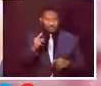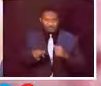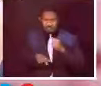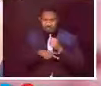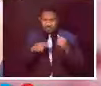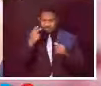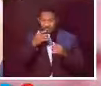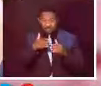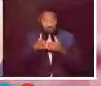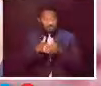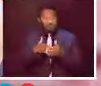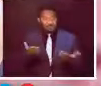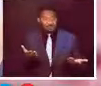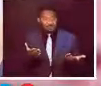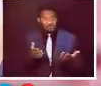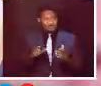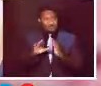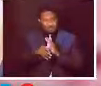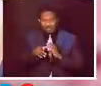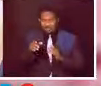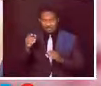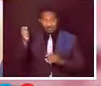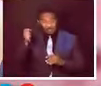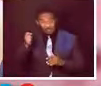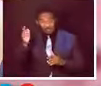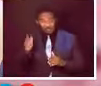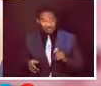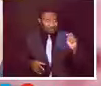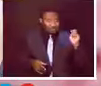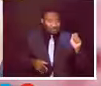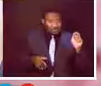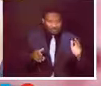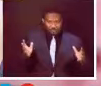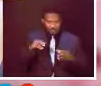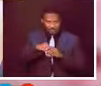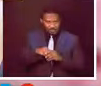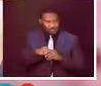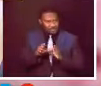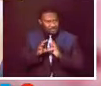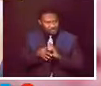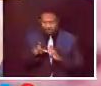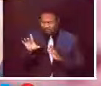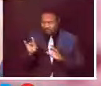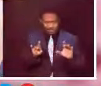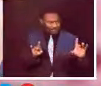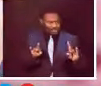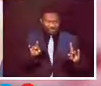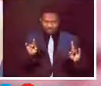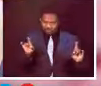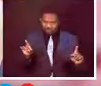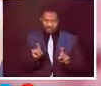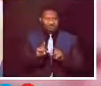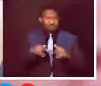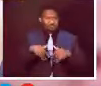leads, then the two whips who join him, then we now nominate two people to join them. If